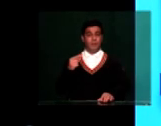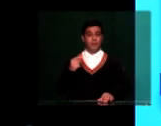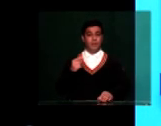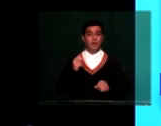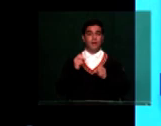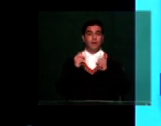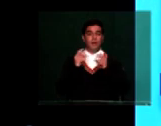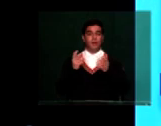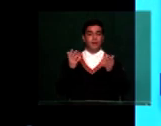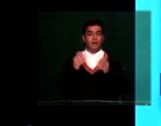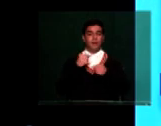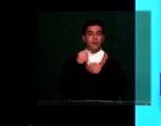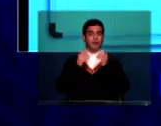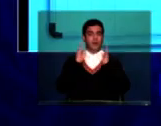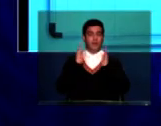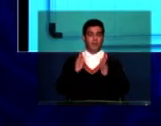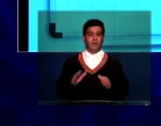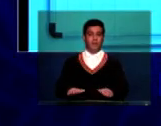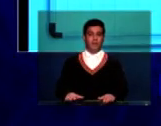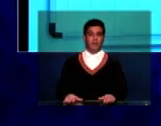qanday hodisalarga aytiladi?